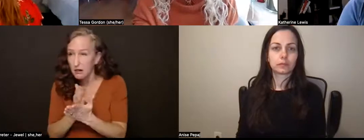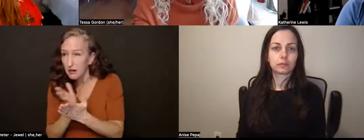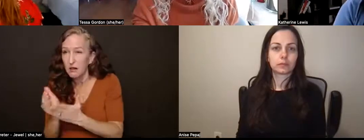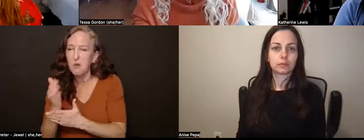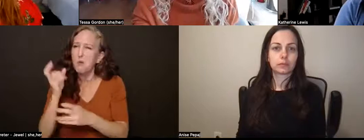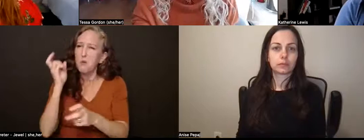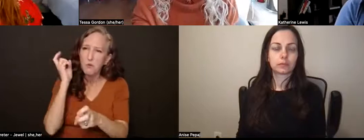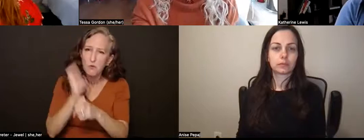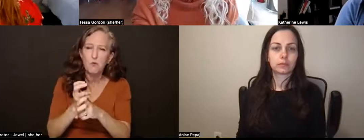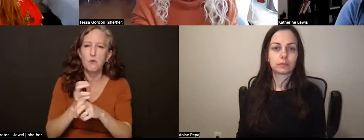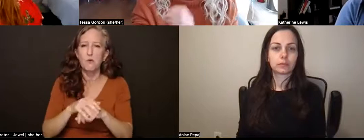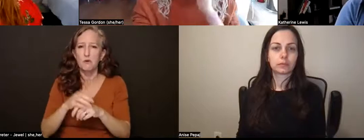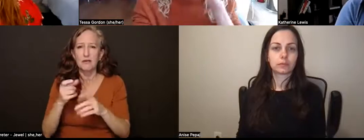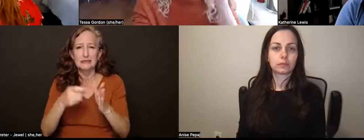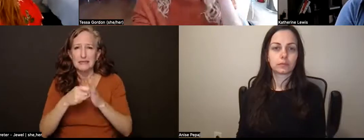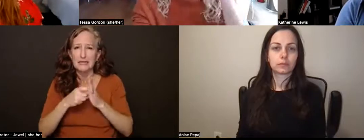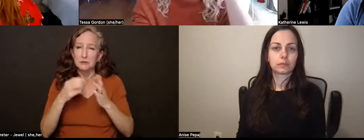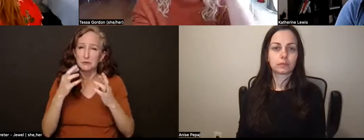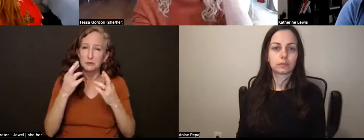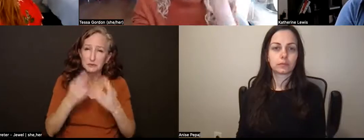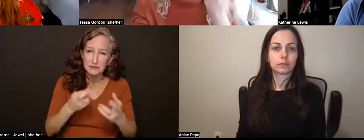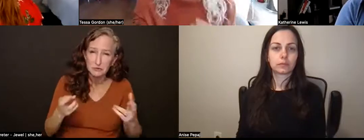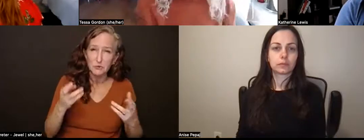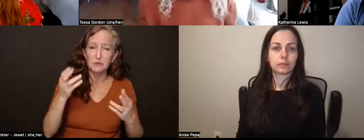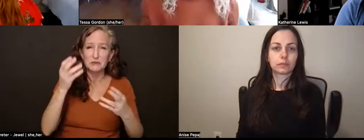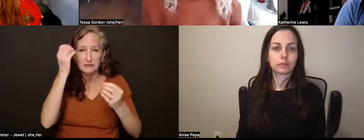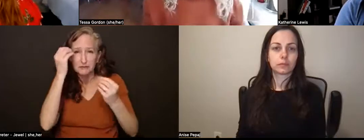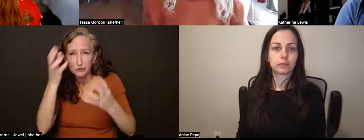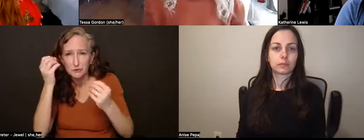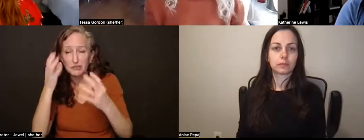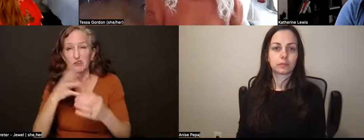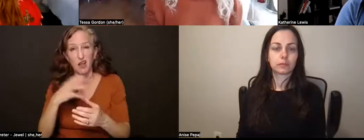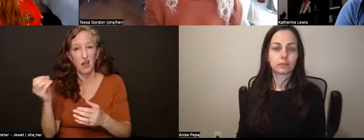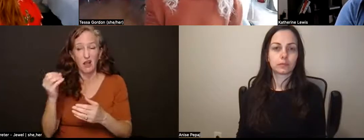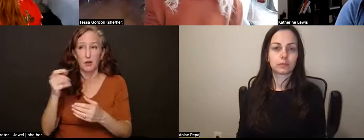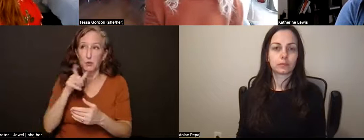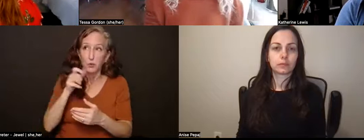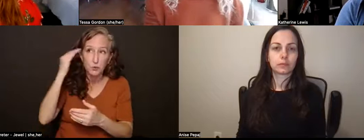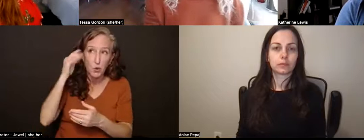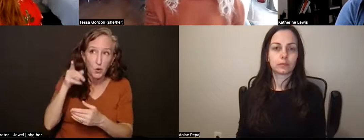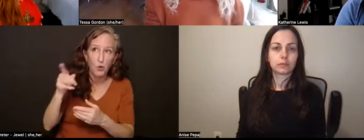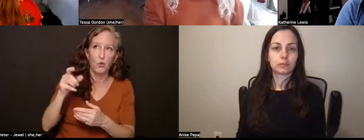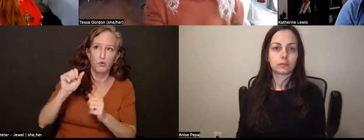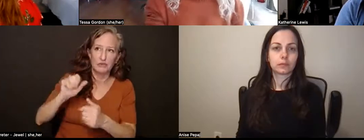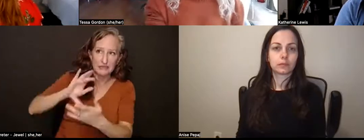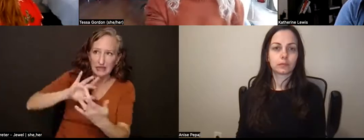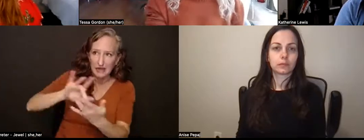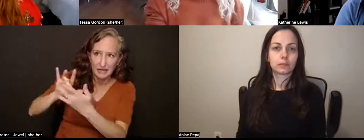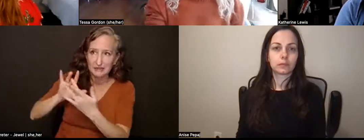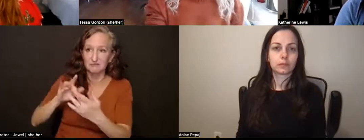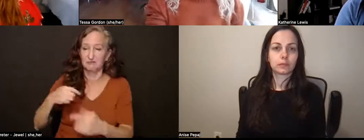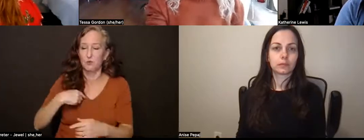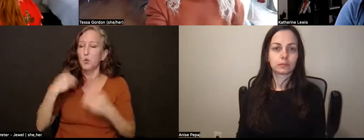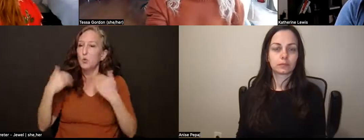of times, and it takes also at times, you know, being connected. I understand that I do come from a place of privilege,